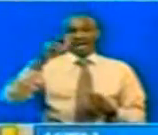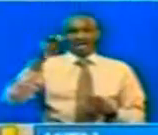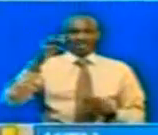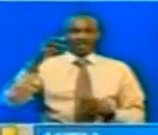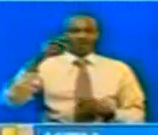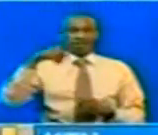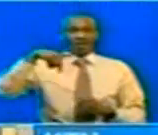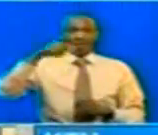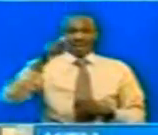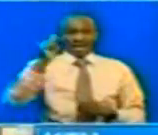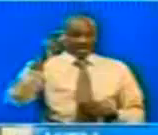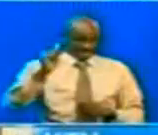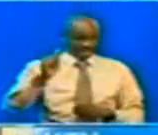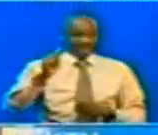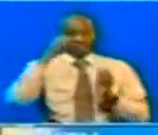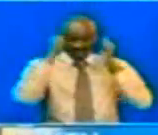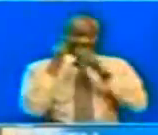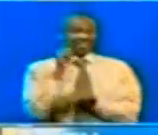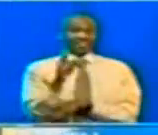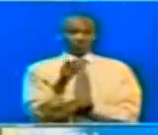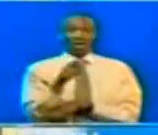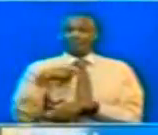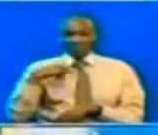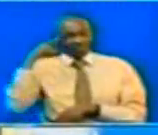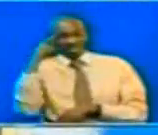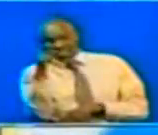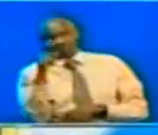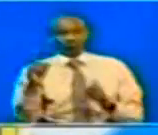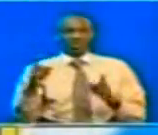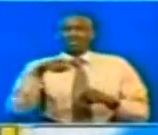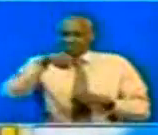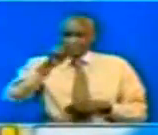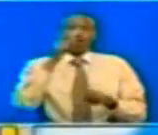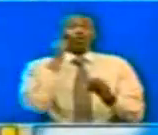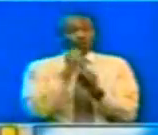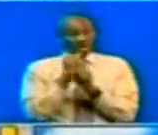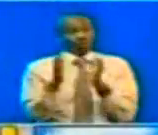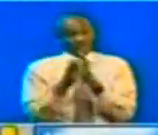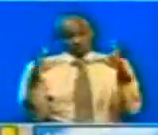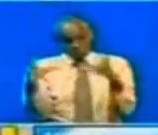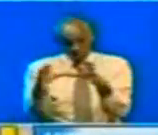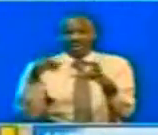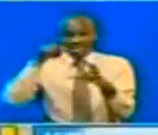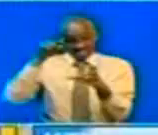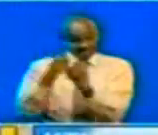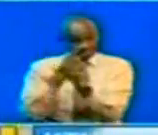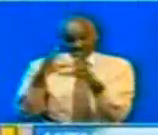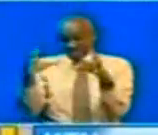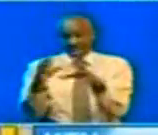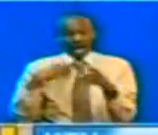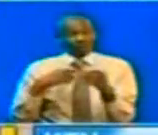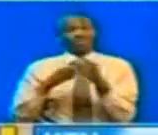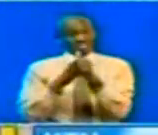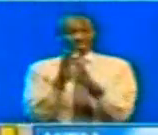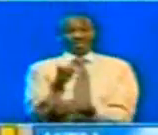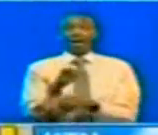not military in the fact that people are regimented and that they work in certain groups and they have leaders and they wear a uniform. That's it. But